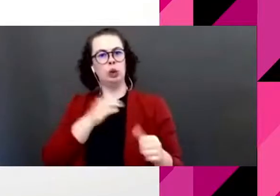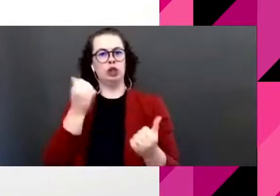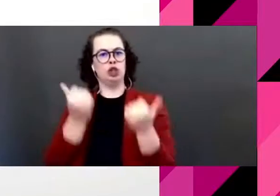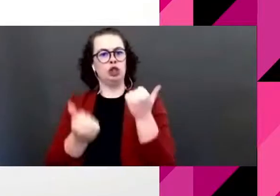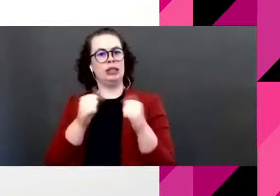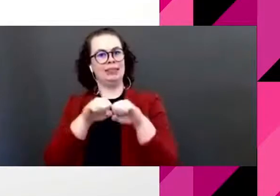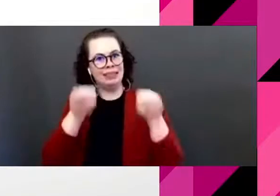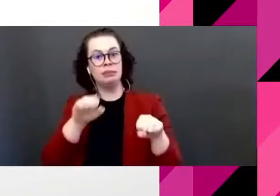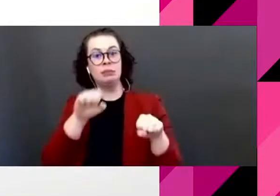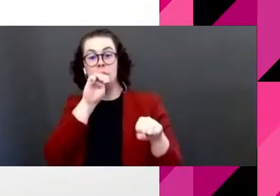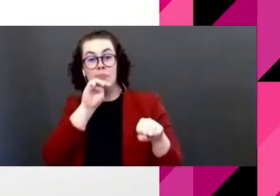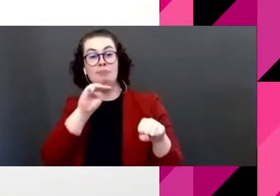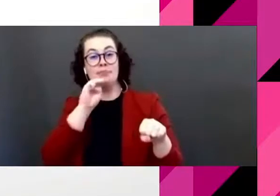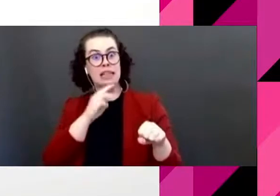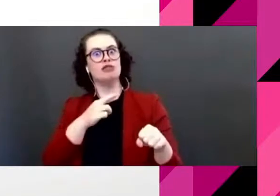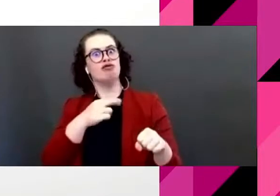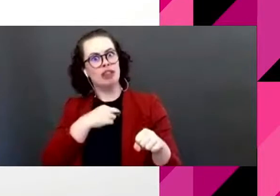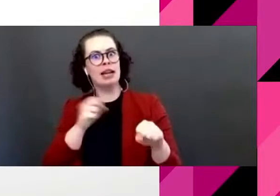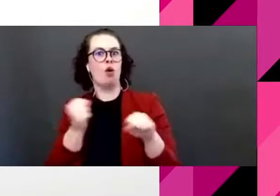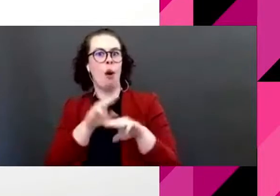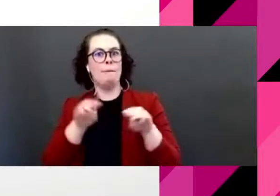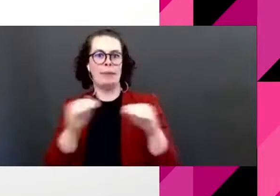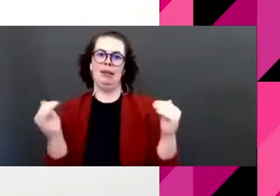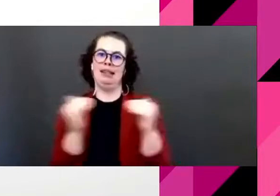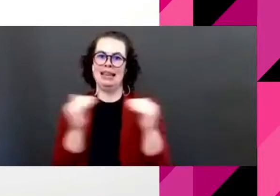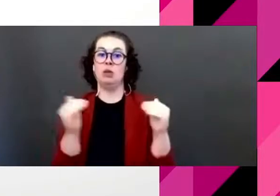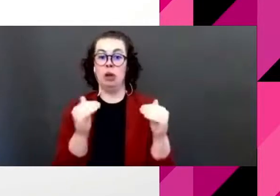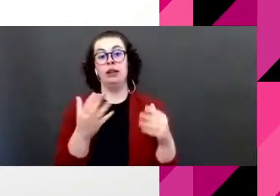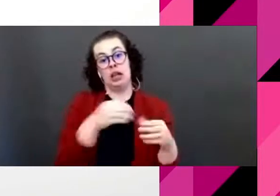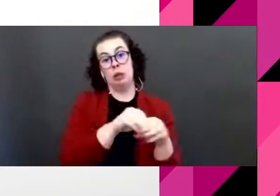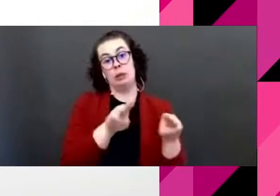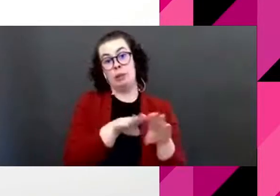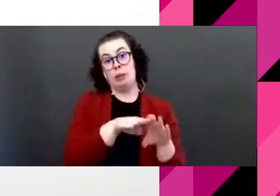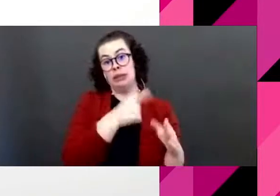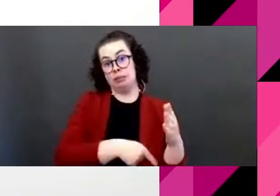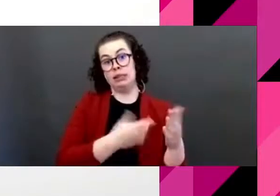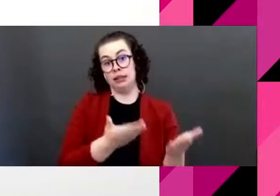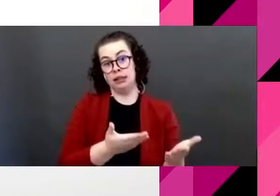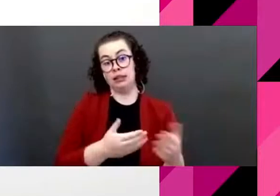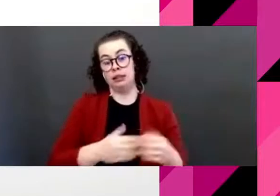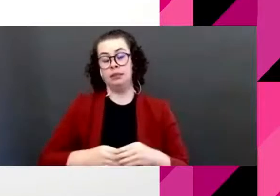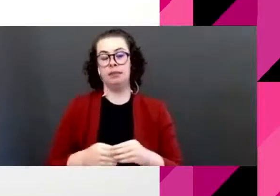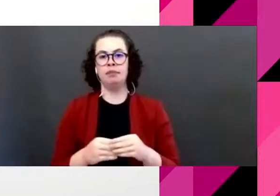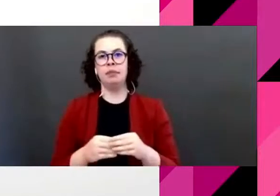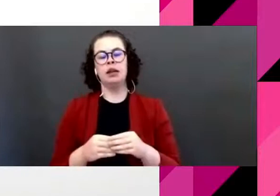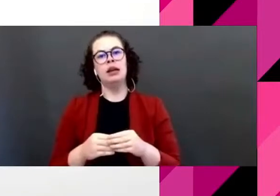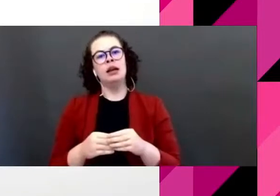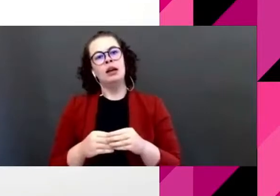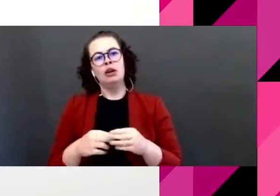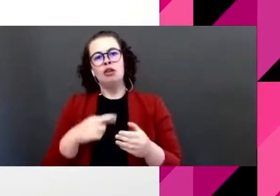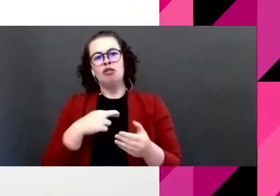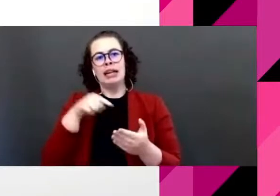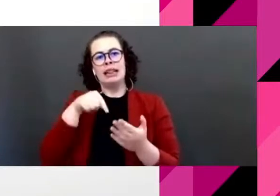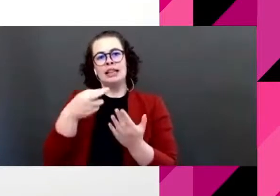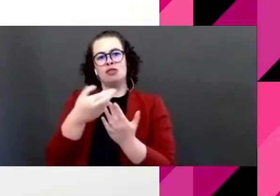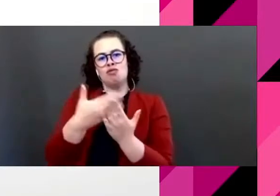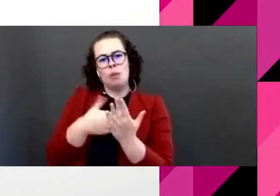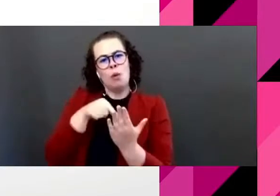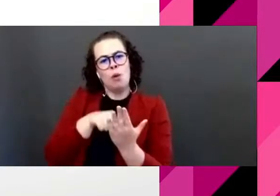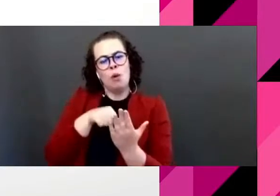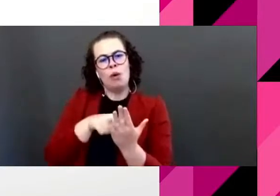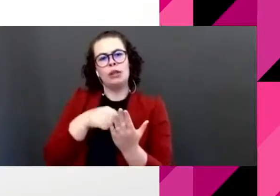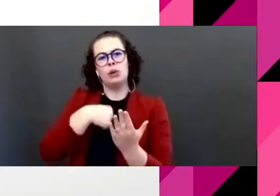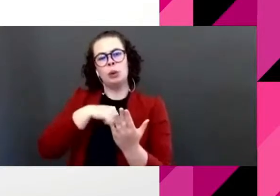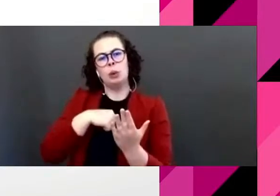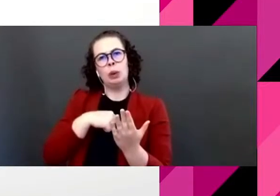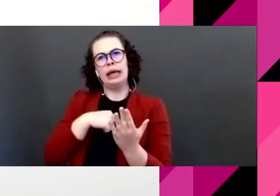provide equal access to justice for persons with disabilities. We had an intention to the guidelines to be